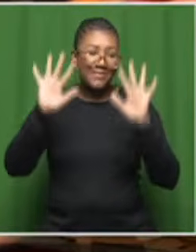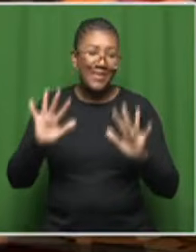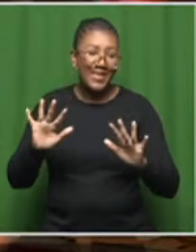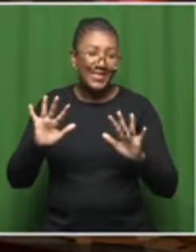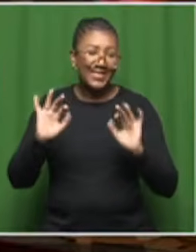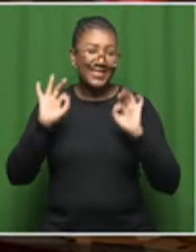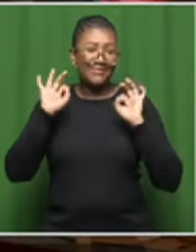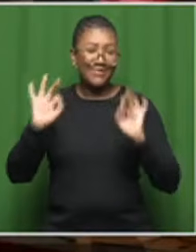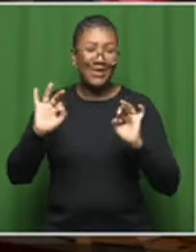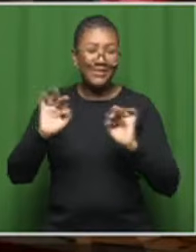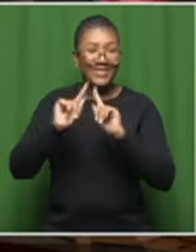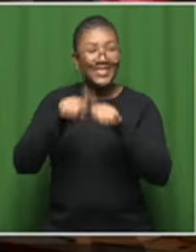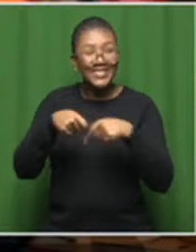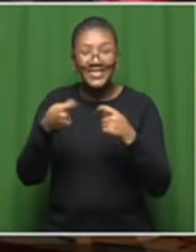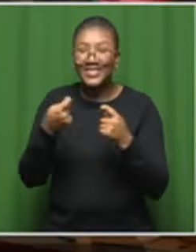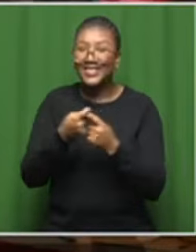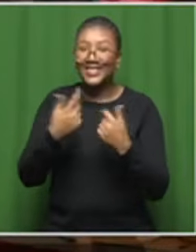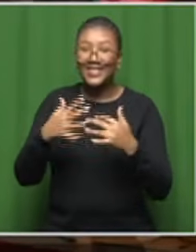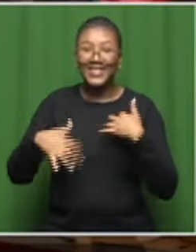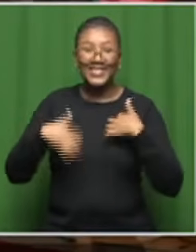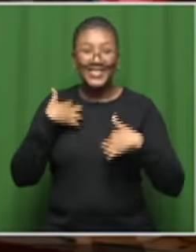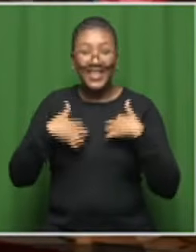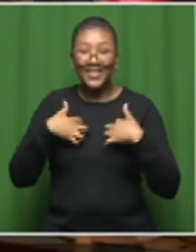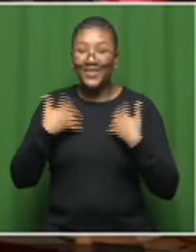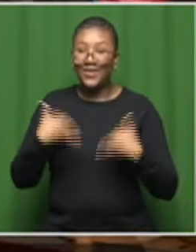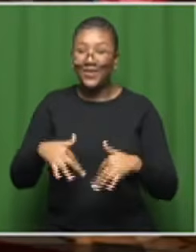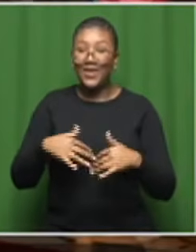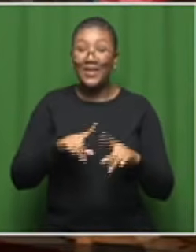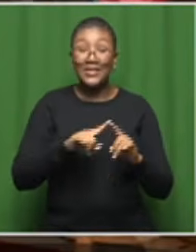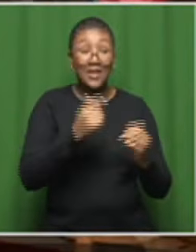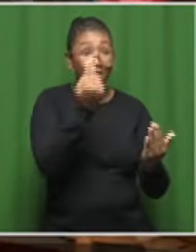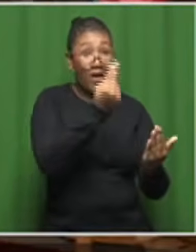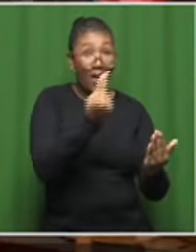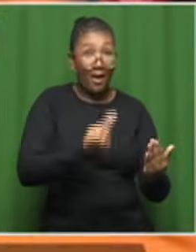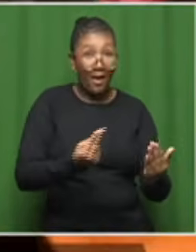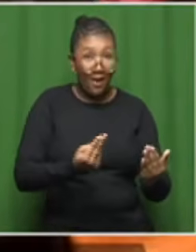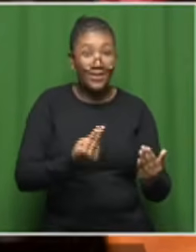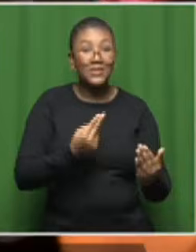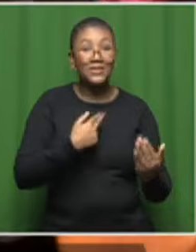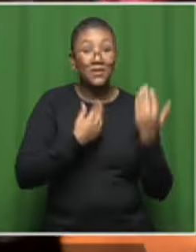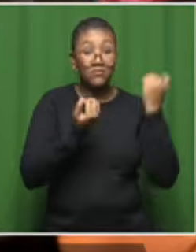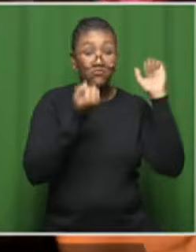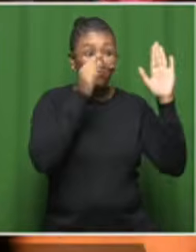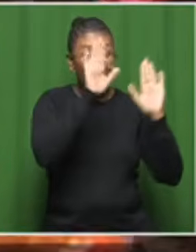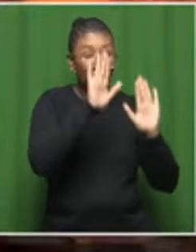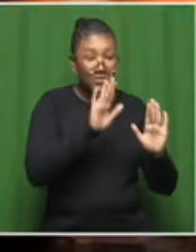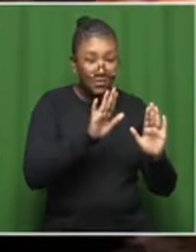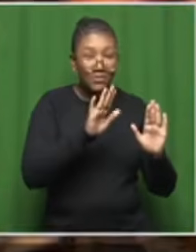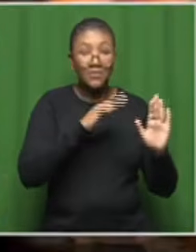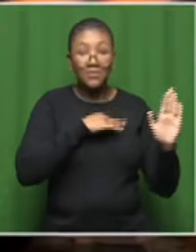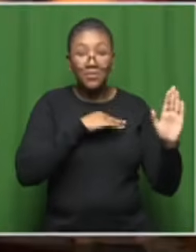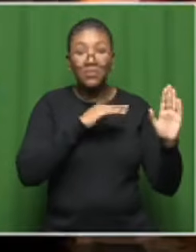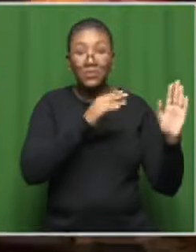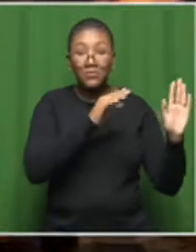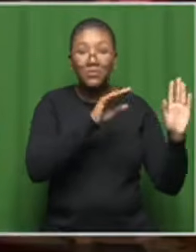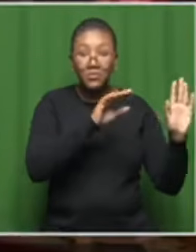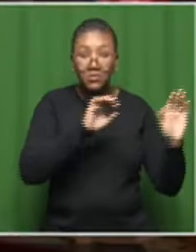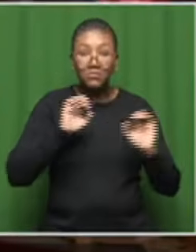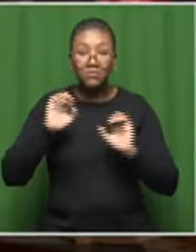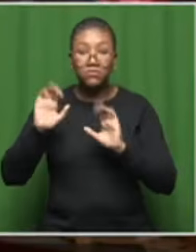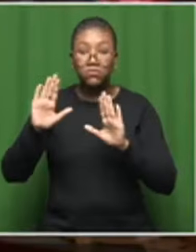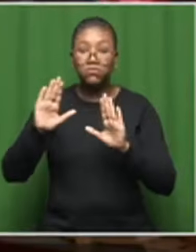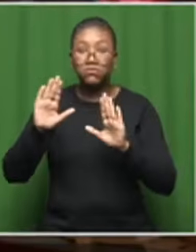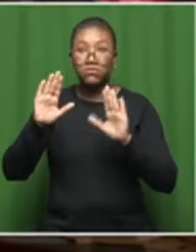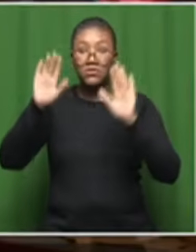the team, so exciting. Taking the artwork from the gallery and taking it out into the